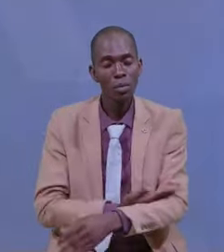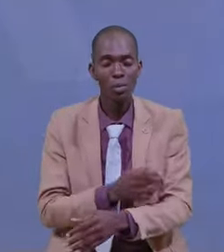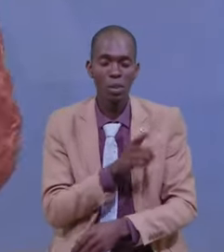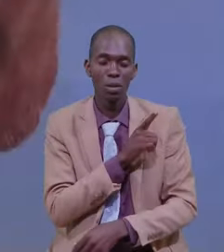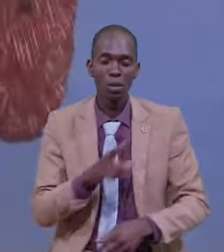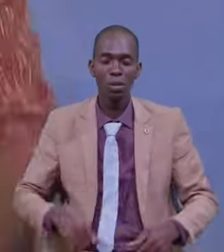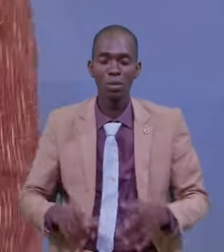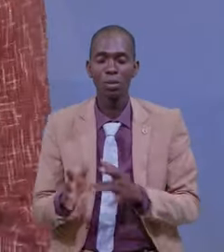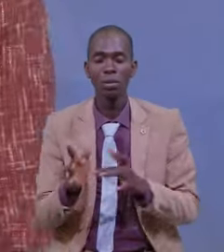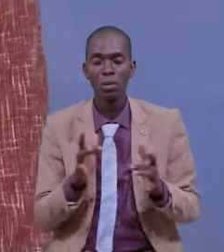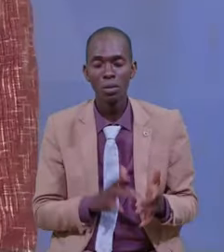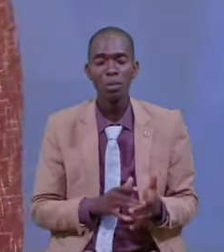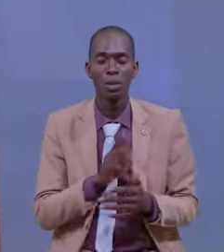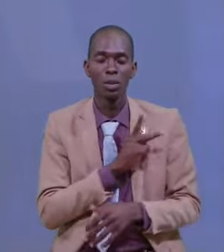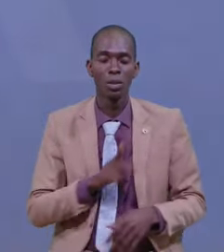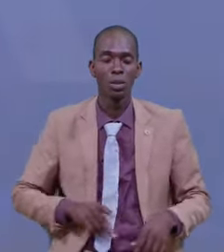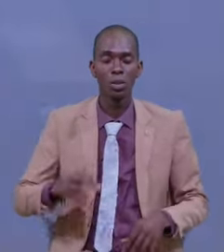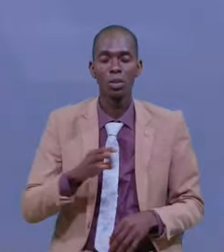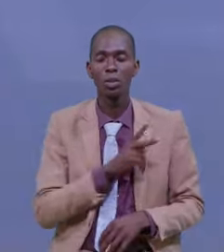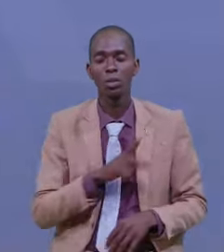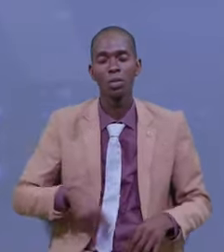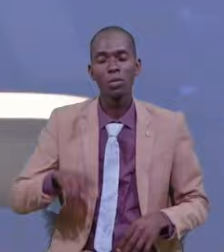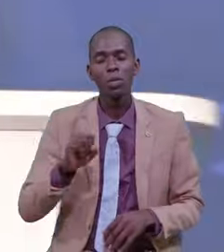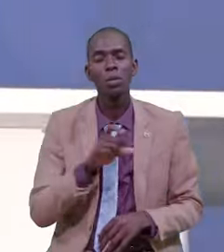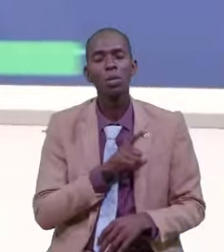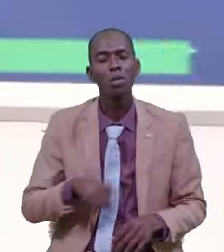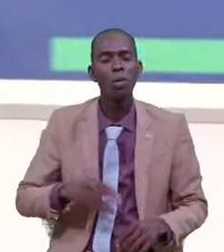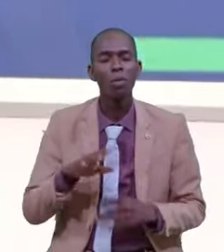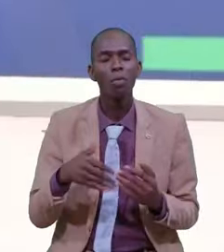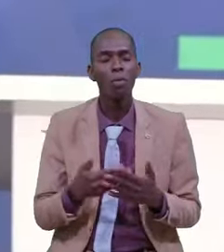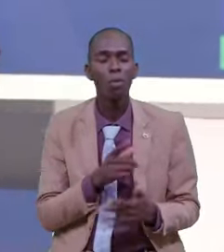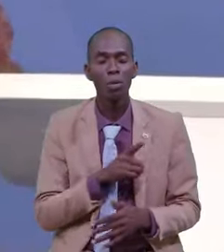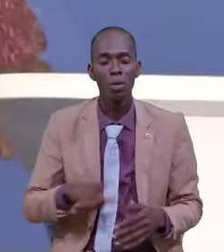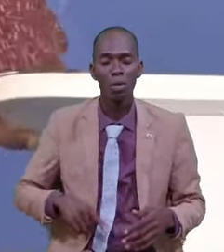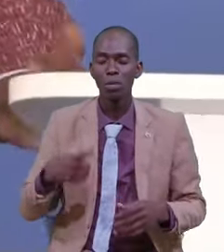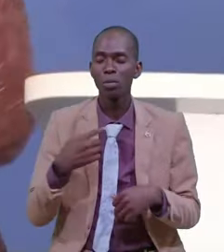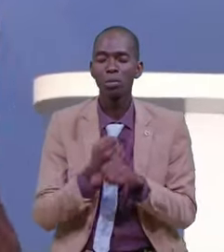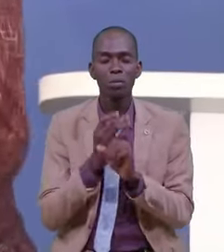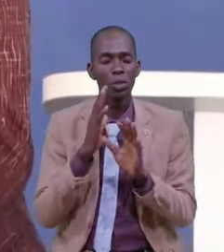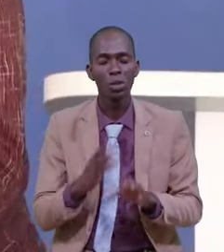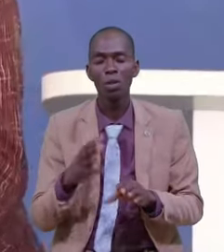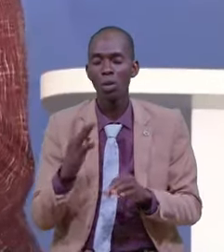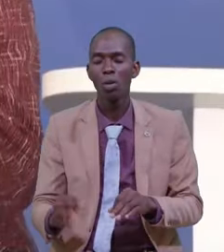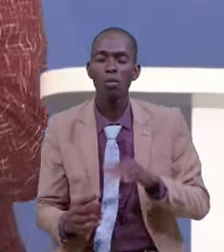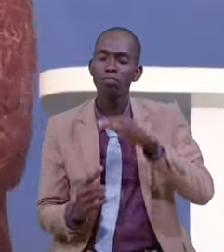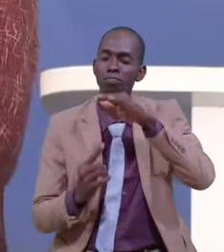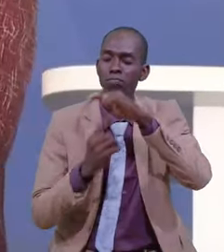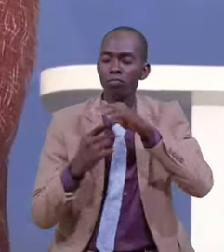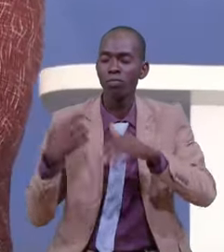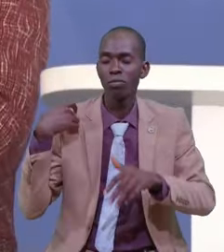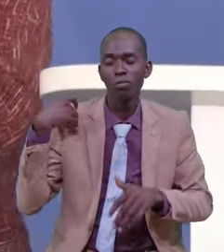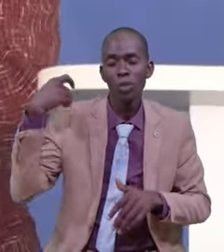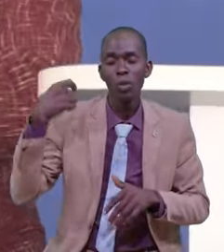Jesus, King of Kings, Lord of Lords, the Maker of Champions, we welcome you